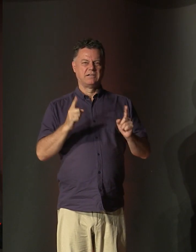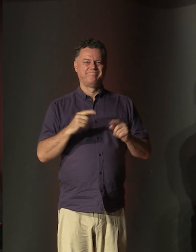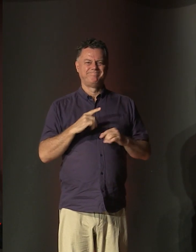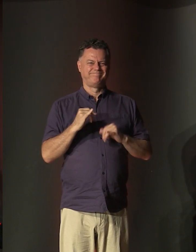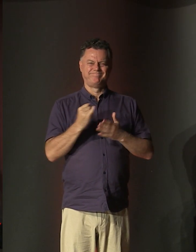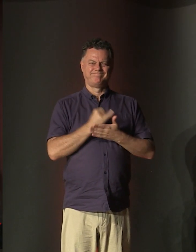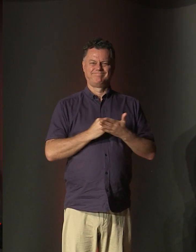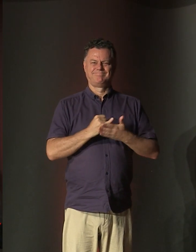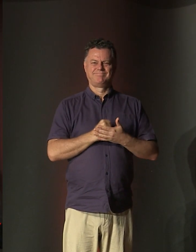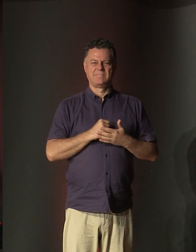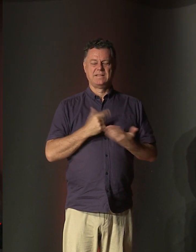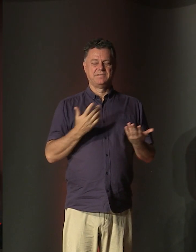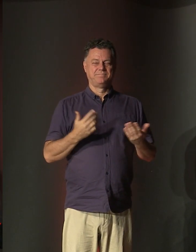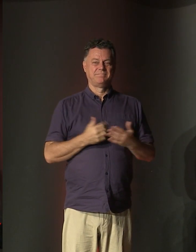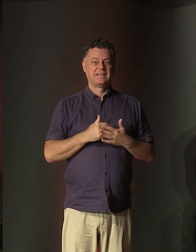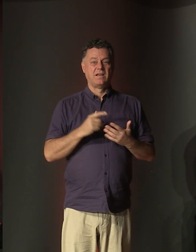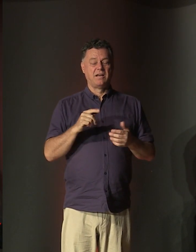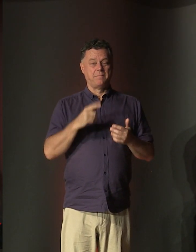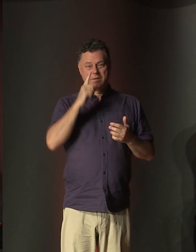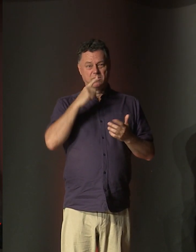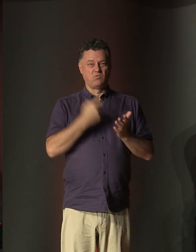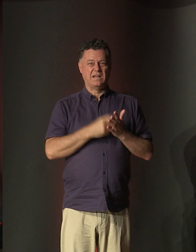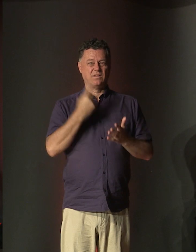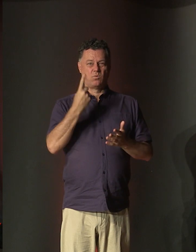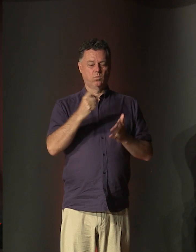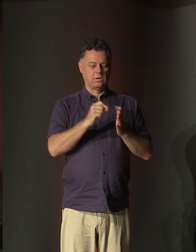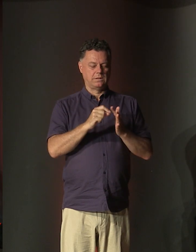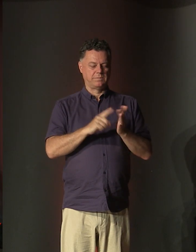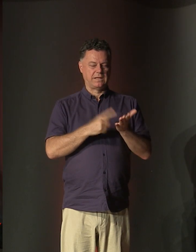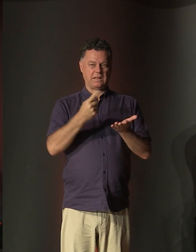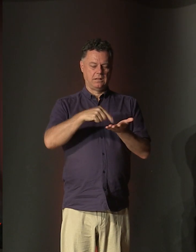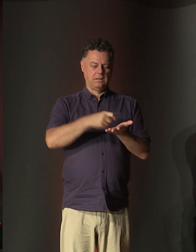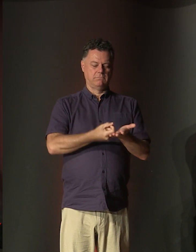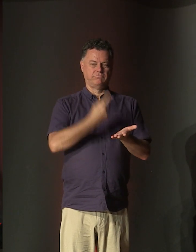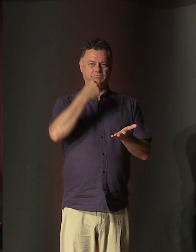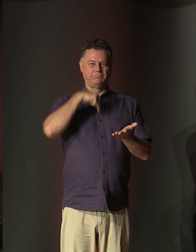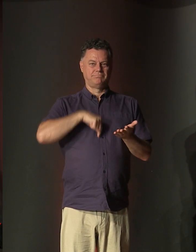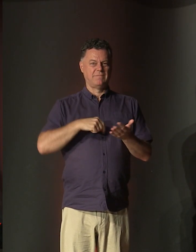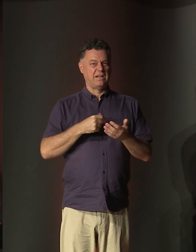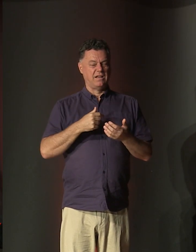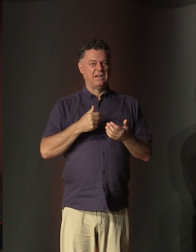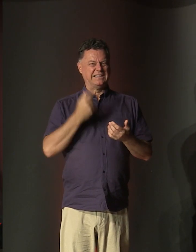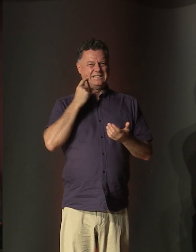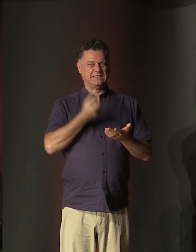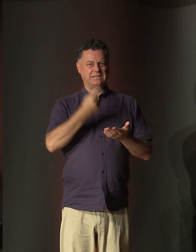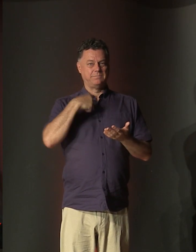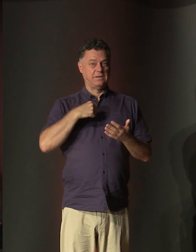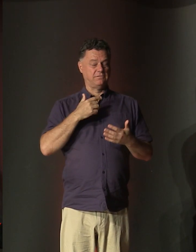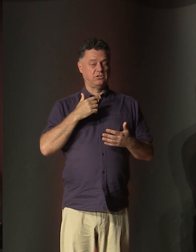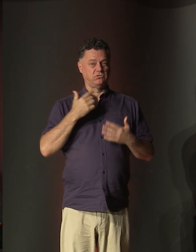It's much easier to take a pill than it is to change behavior.